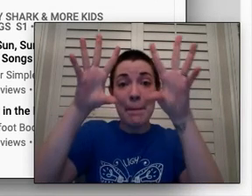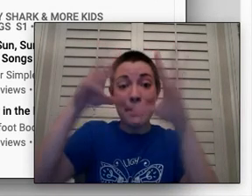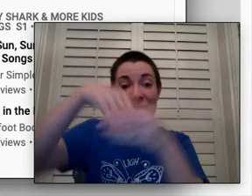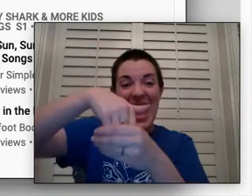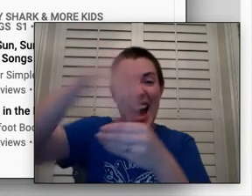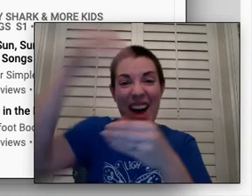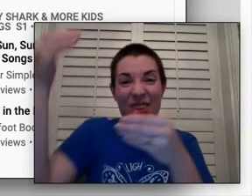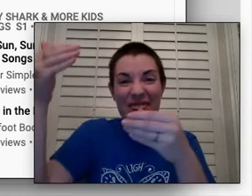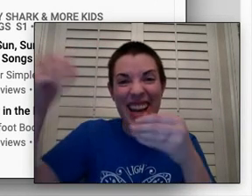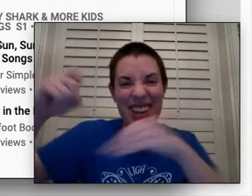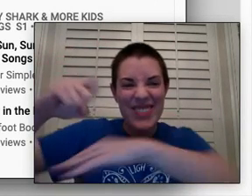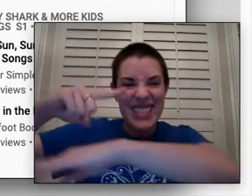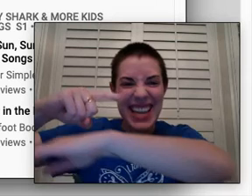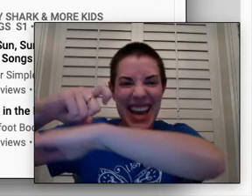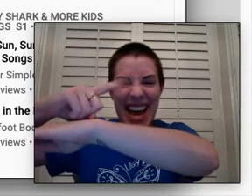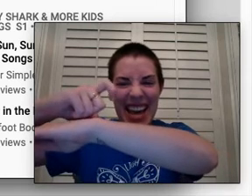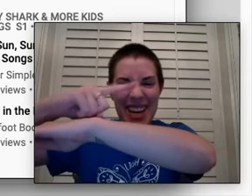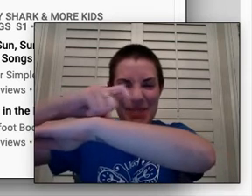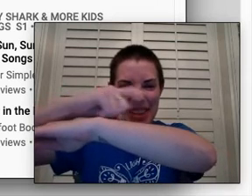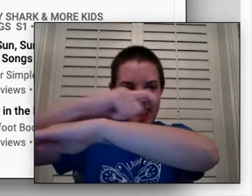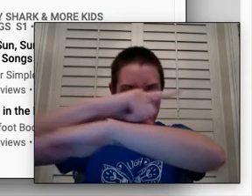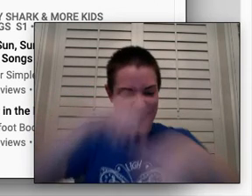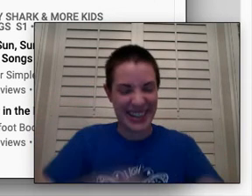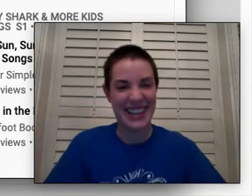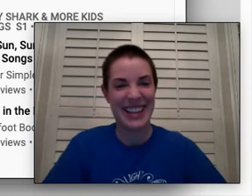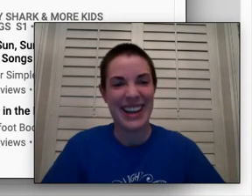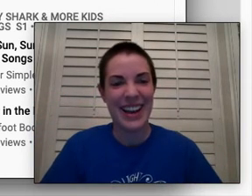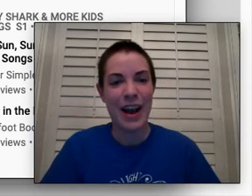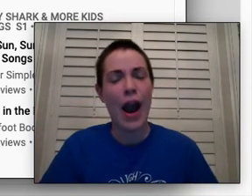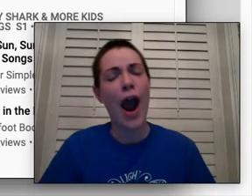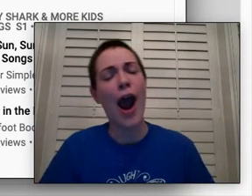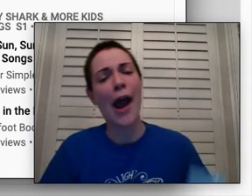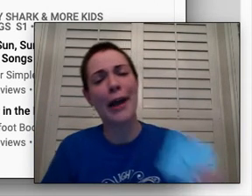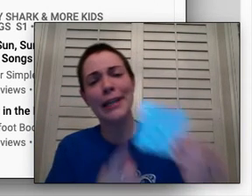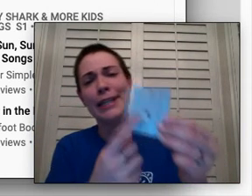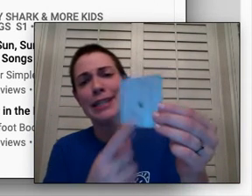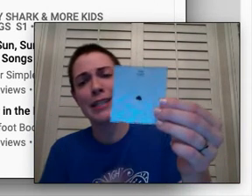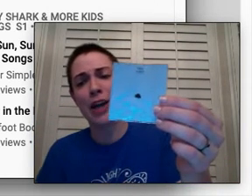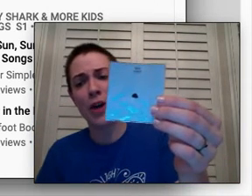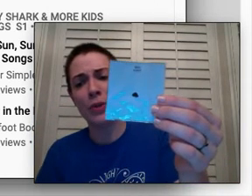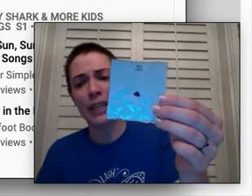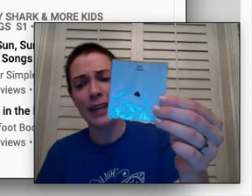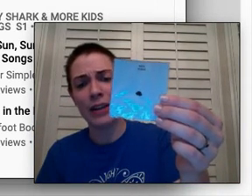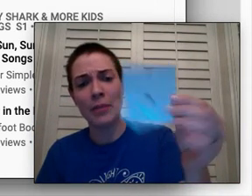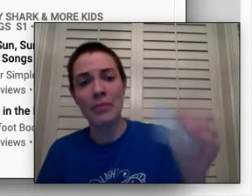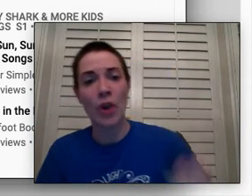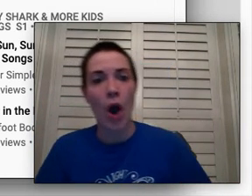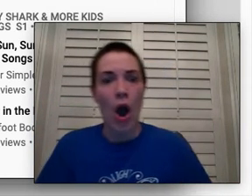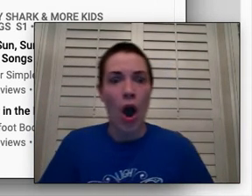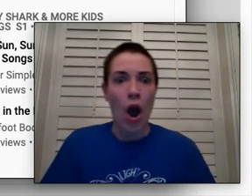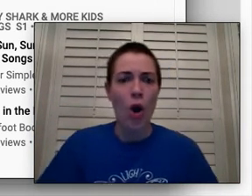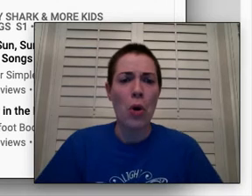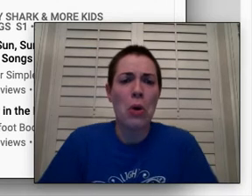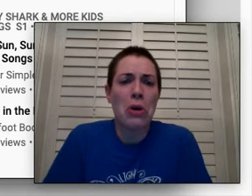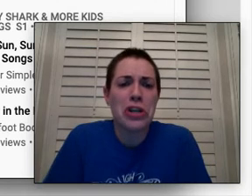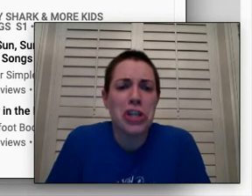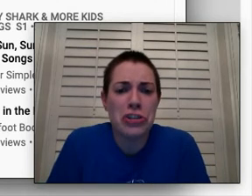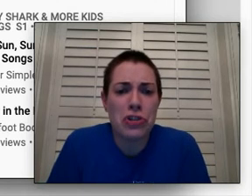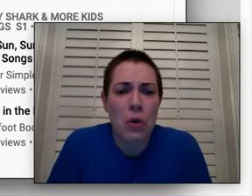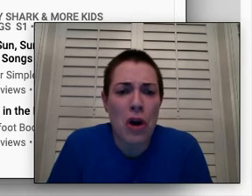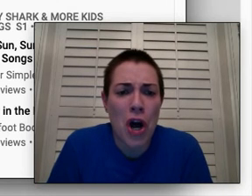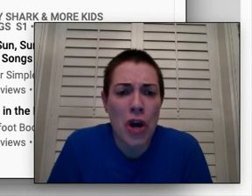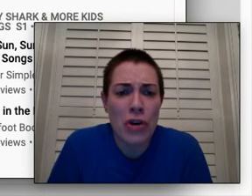Pop! Out comes a caterpillar. Oh, he's so little. Oh, and